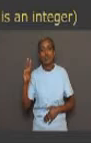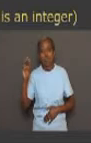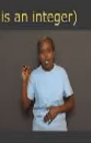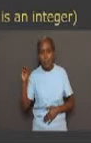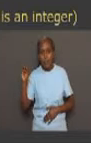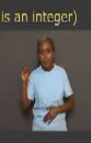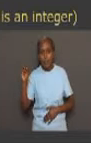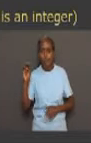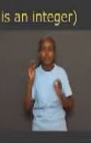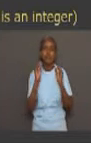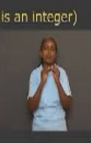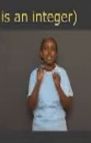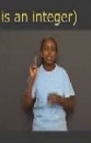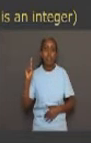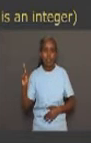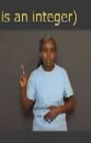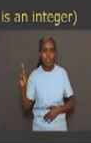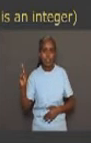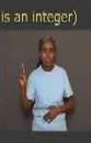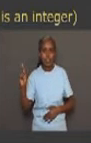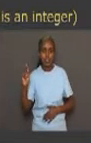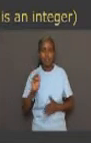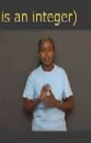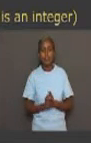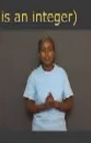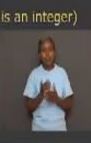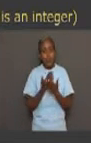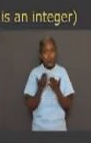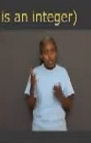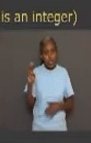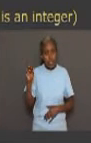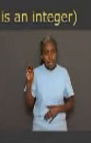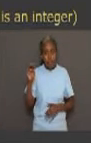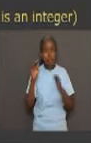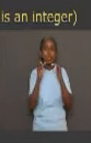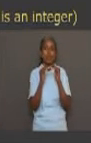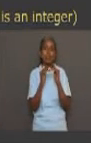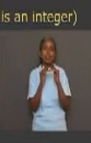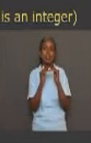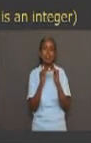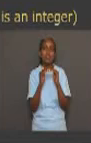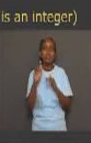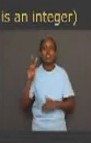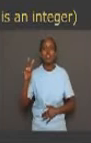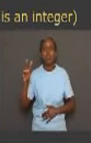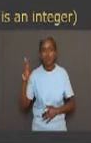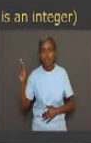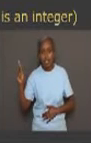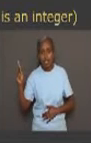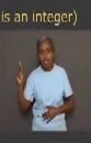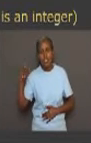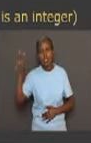2m plus 1, where m equals